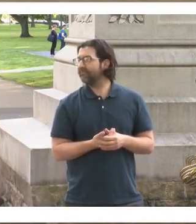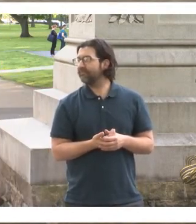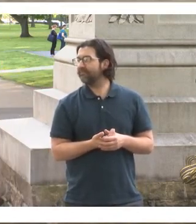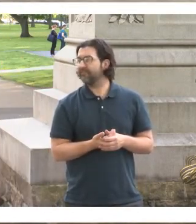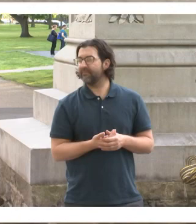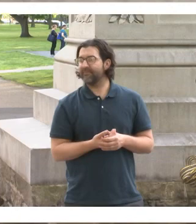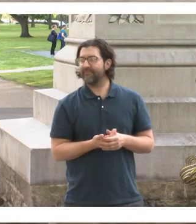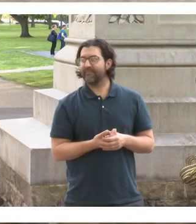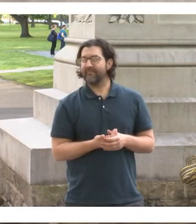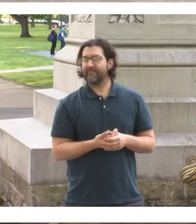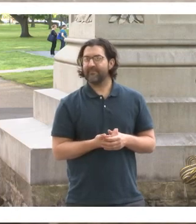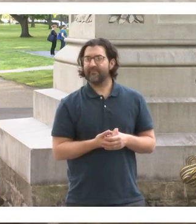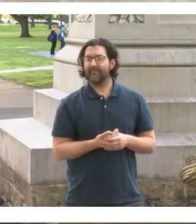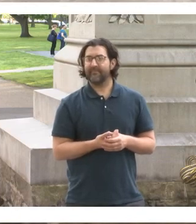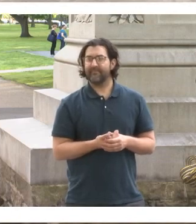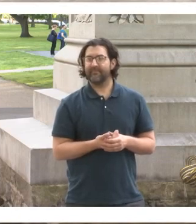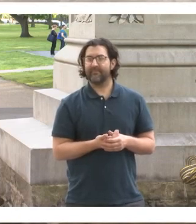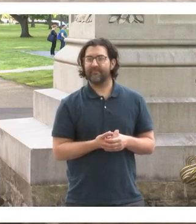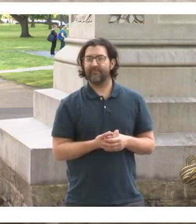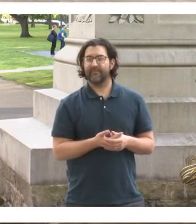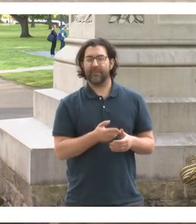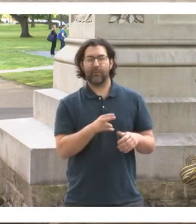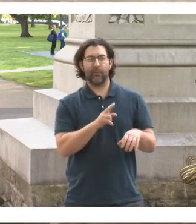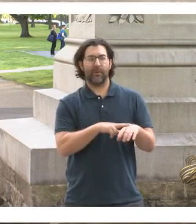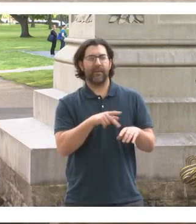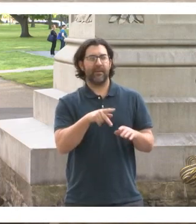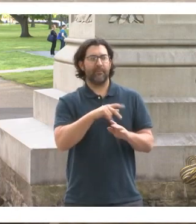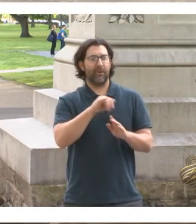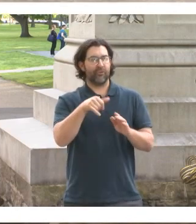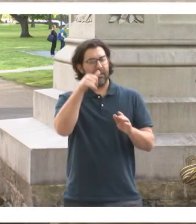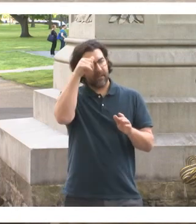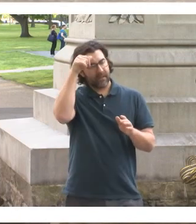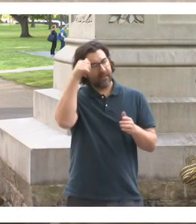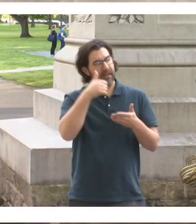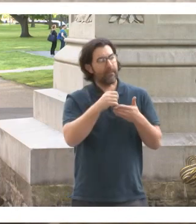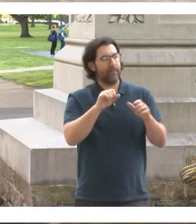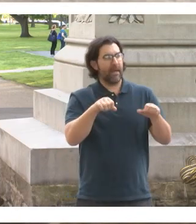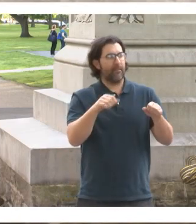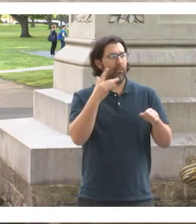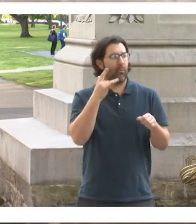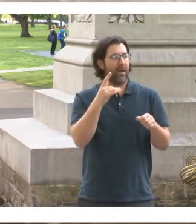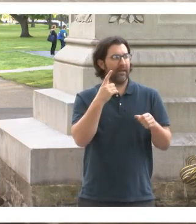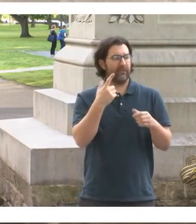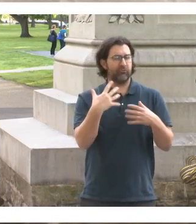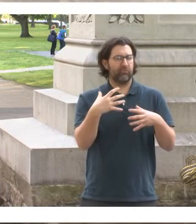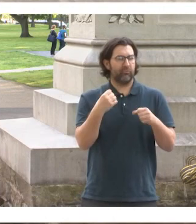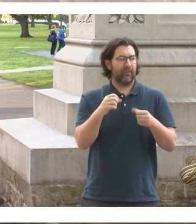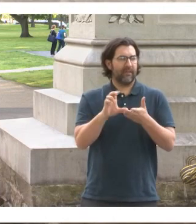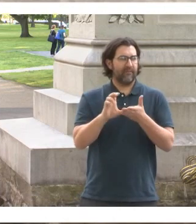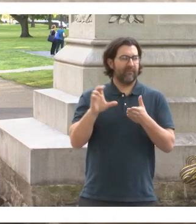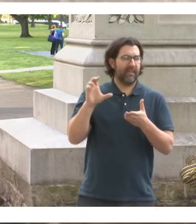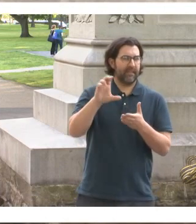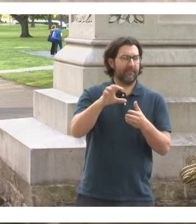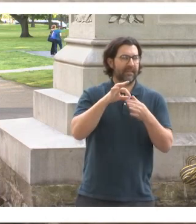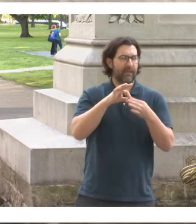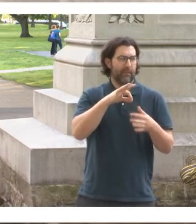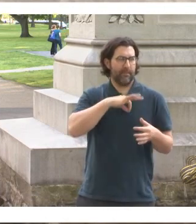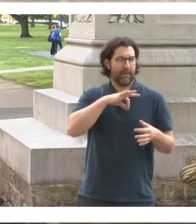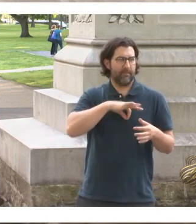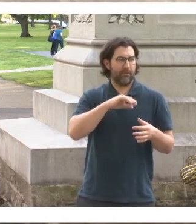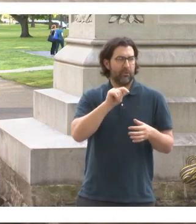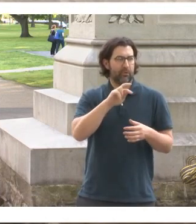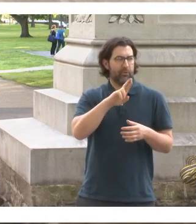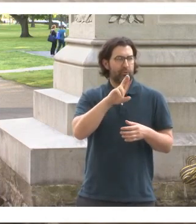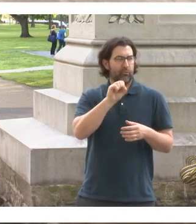Of course. This project was made possible thanks to a significant investment from the City of Pittsburgh Park